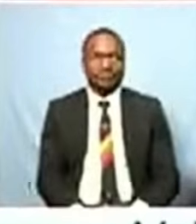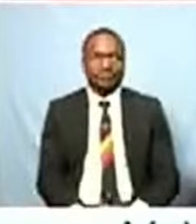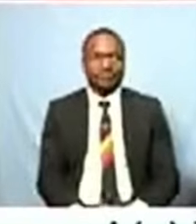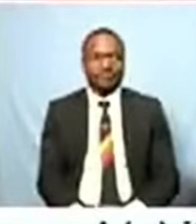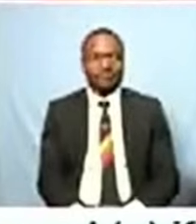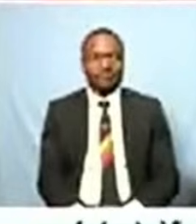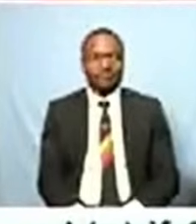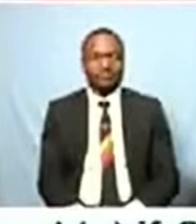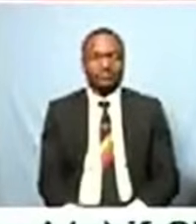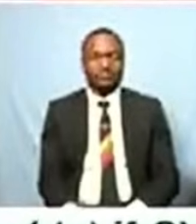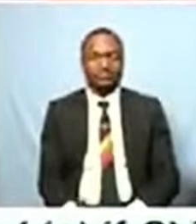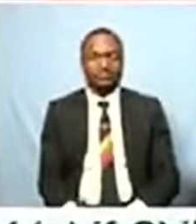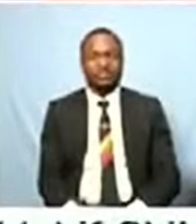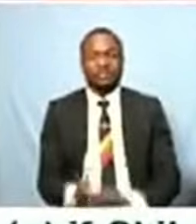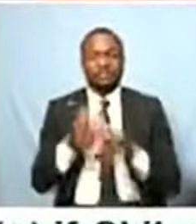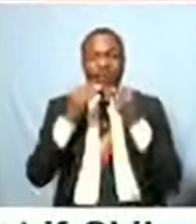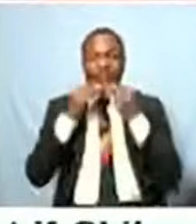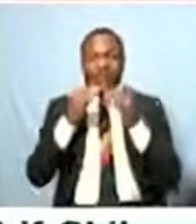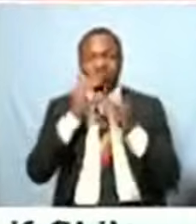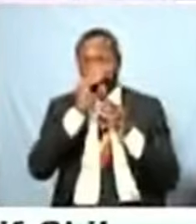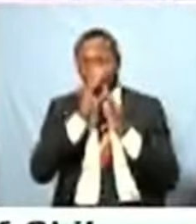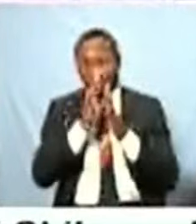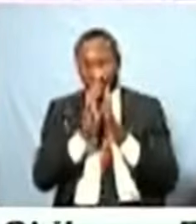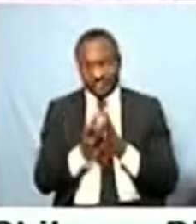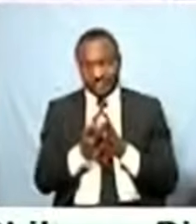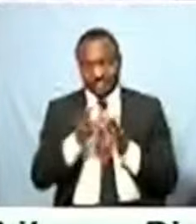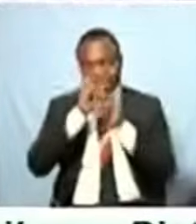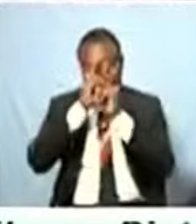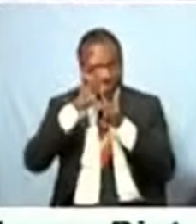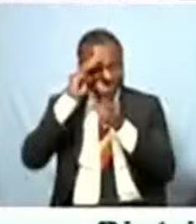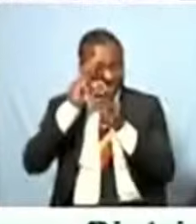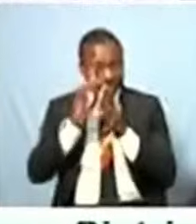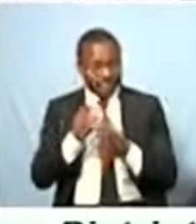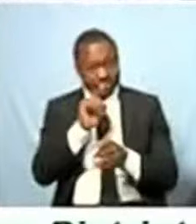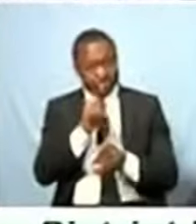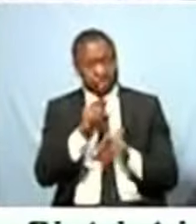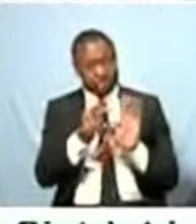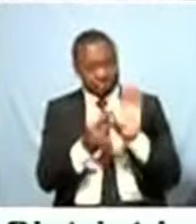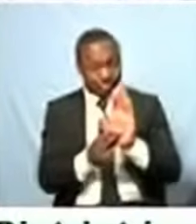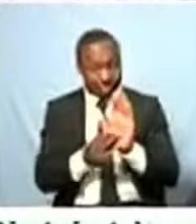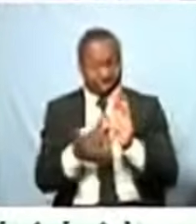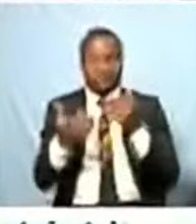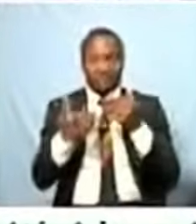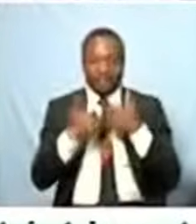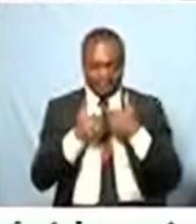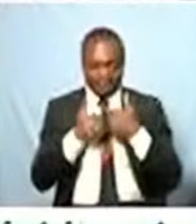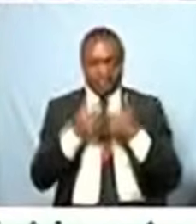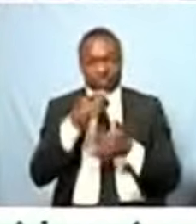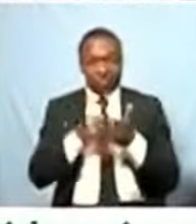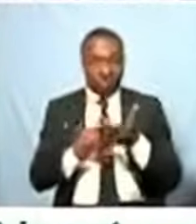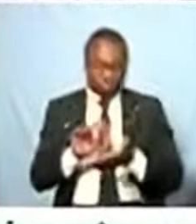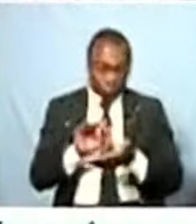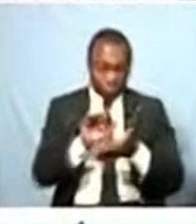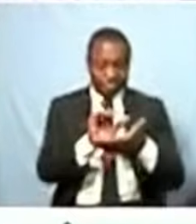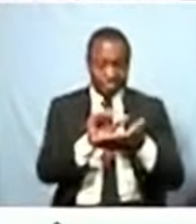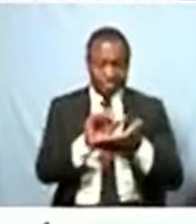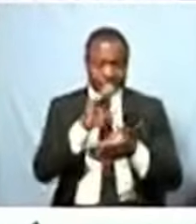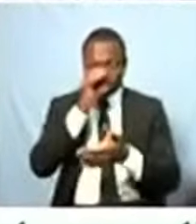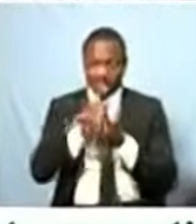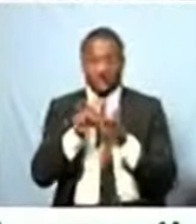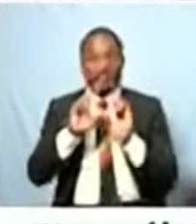Thank you. Thank you, Madam Speaker. Honorable Minister, you've indicated that you have what you've allocated to Chilanga